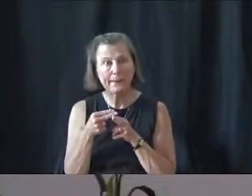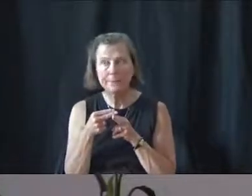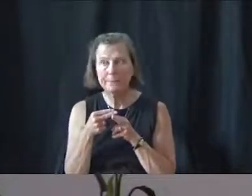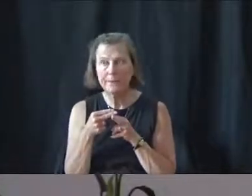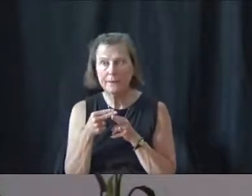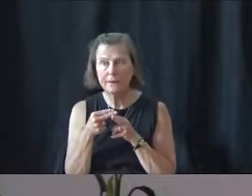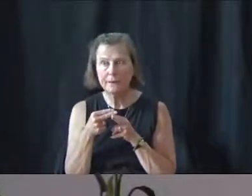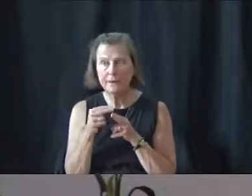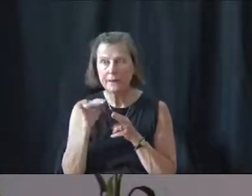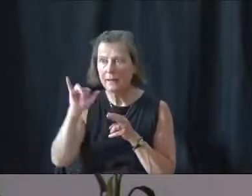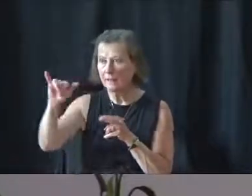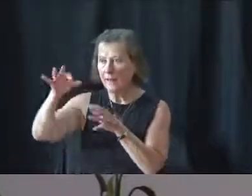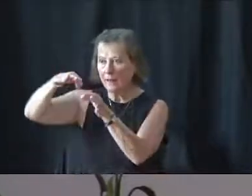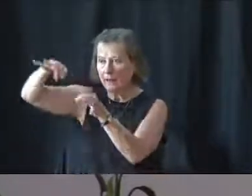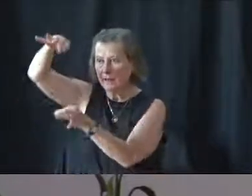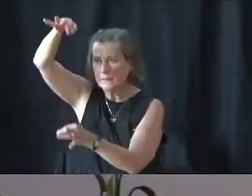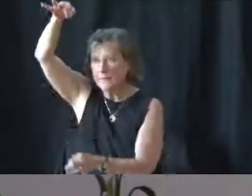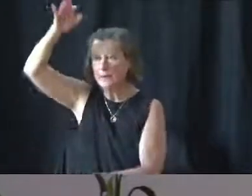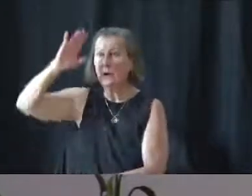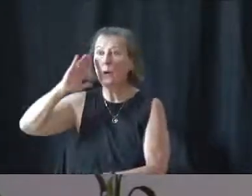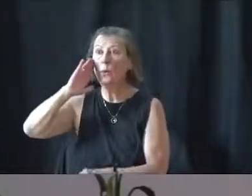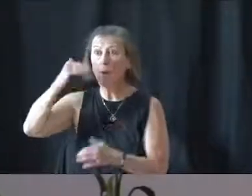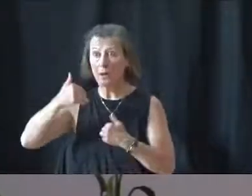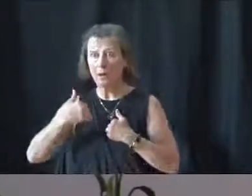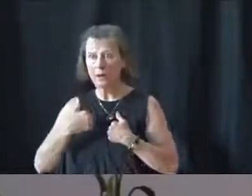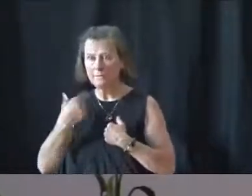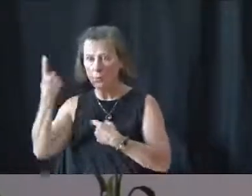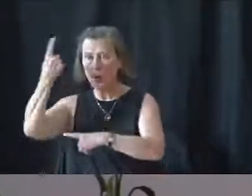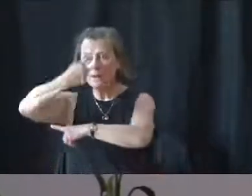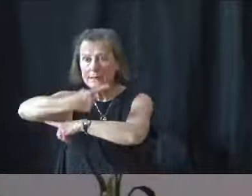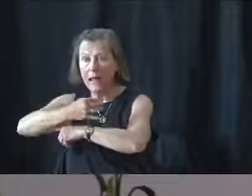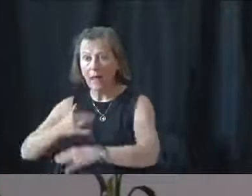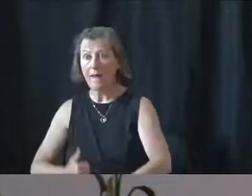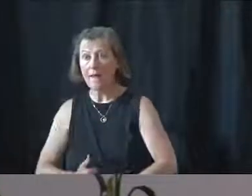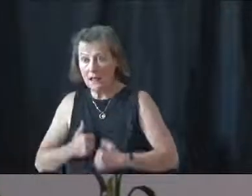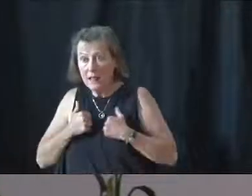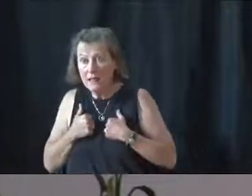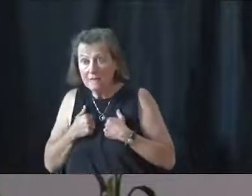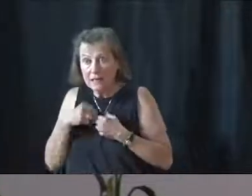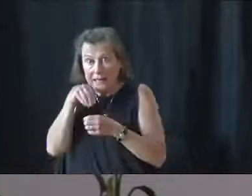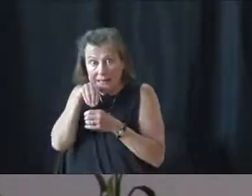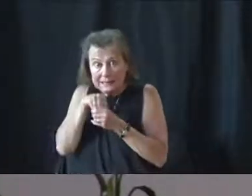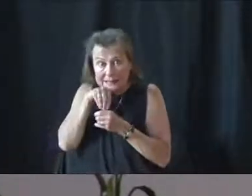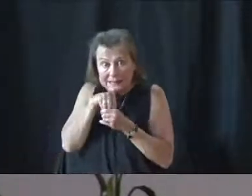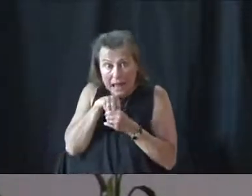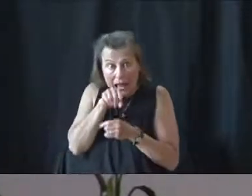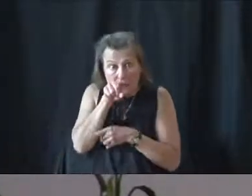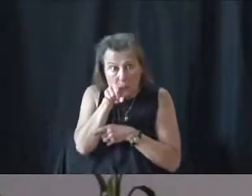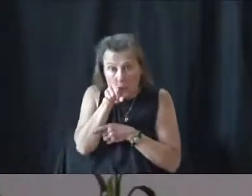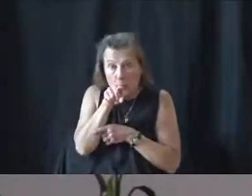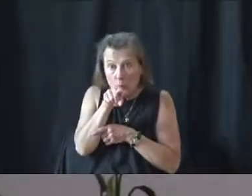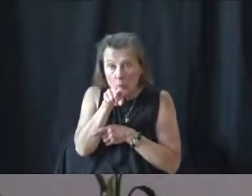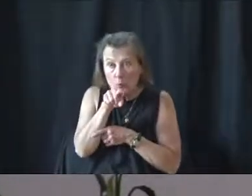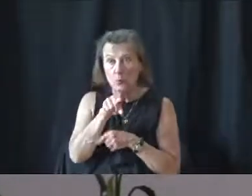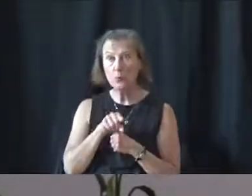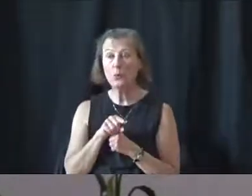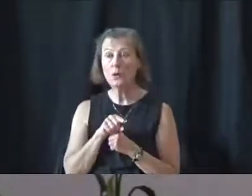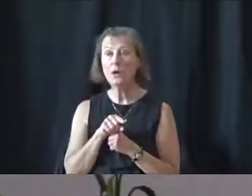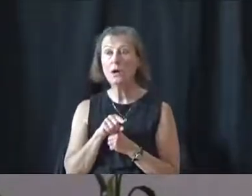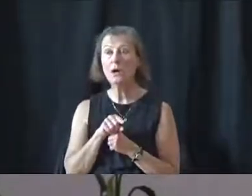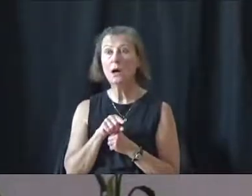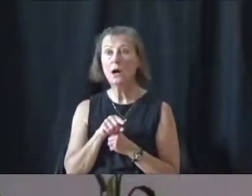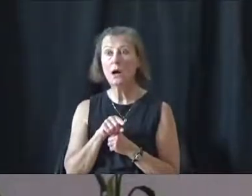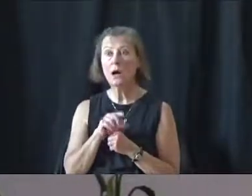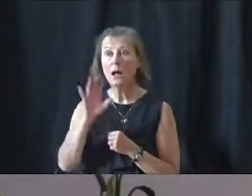This disembodied spirit is going to have a day of living inside you. It's